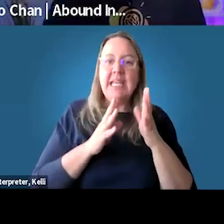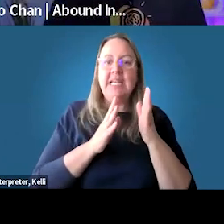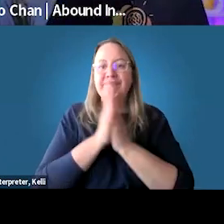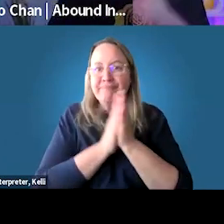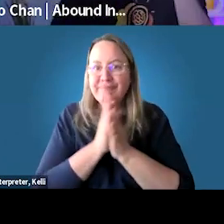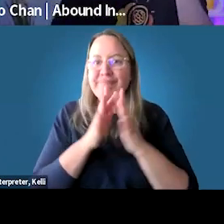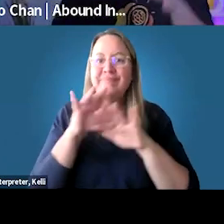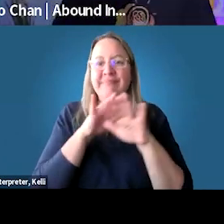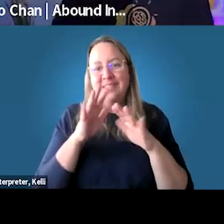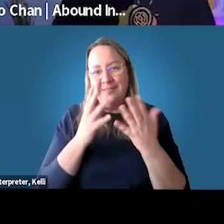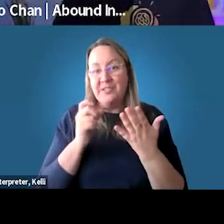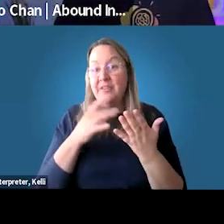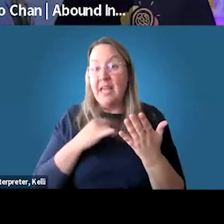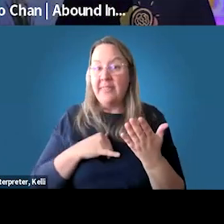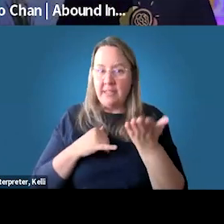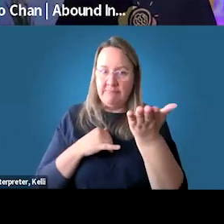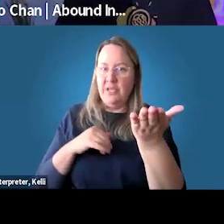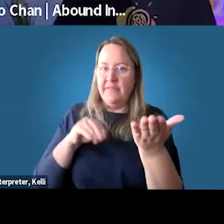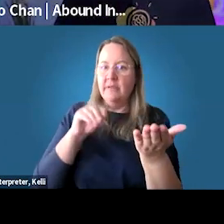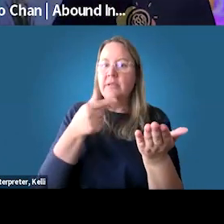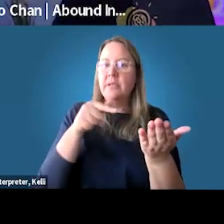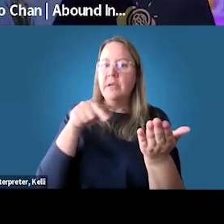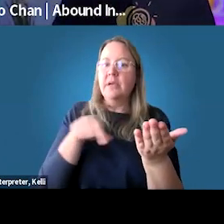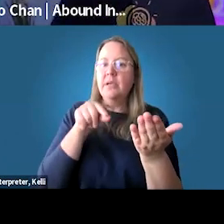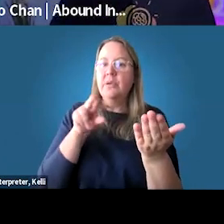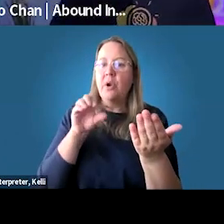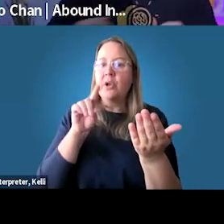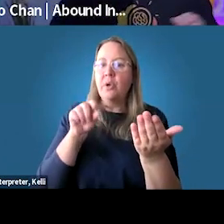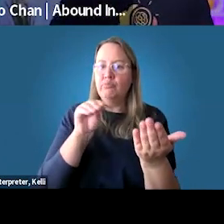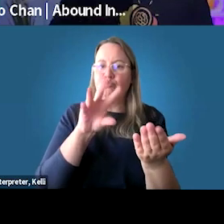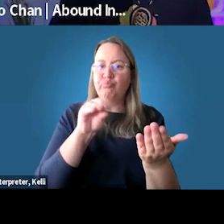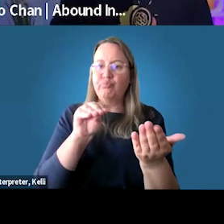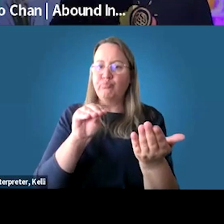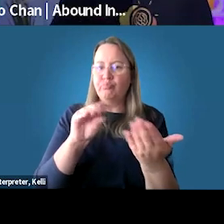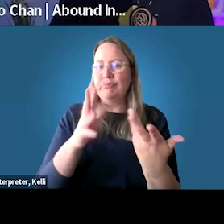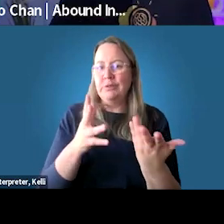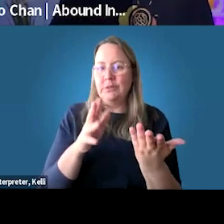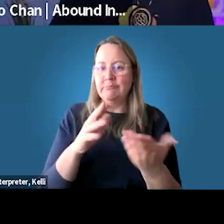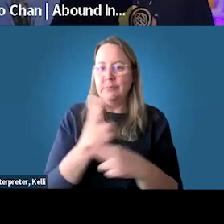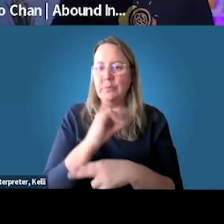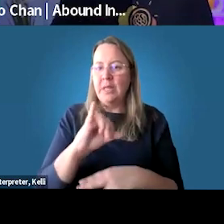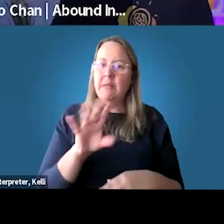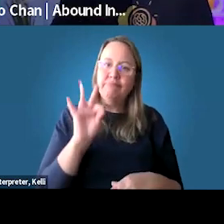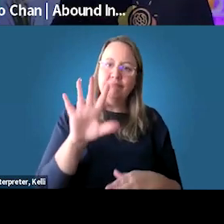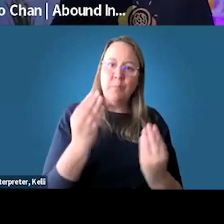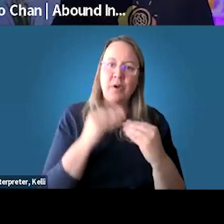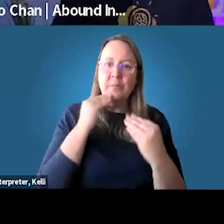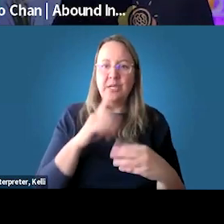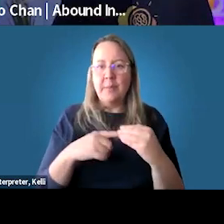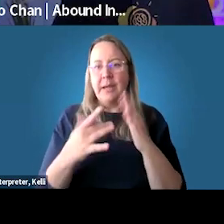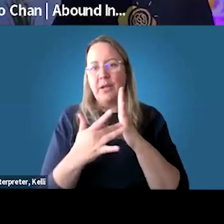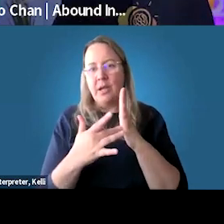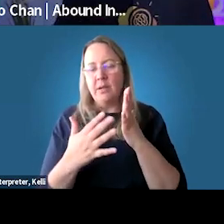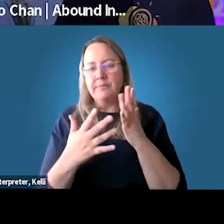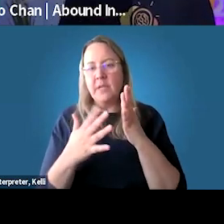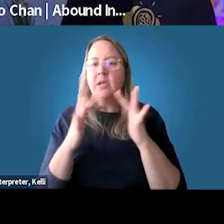And so if you'd like that, there is a QR code that you can scan right there. And I'll throw the information, my contact information, in the